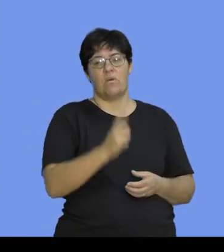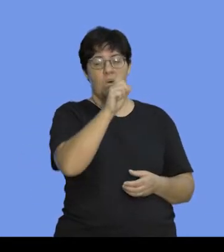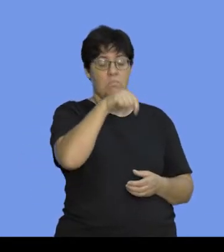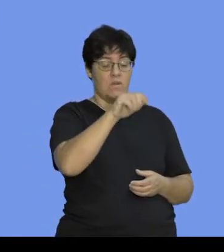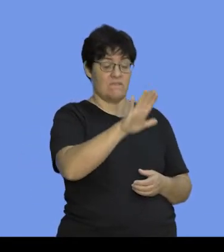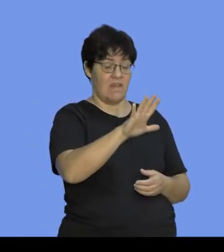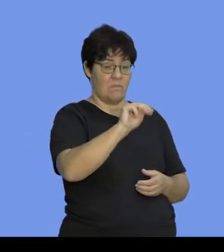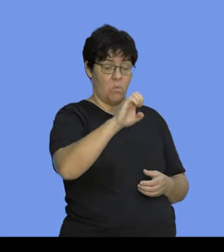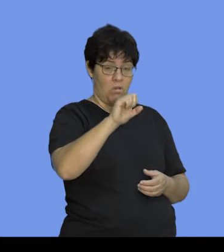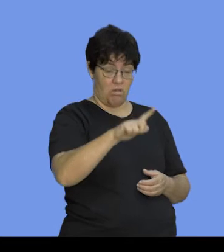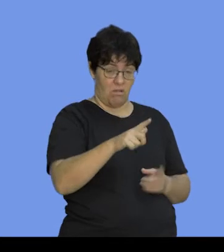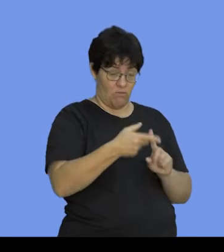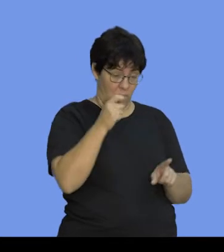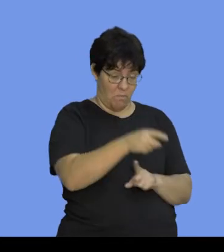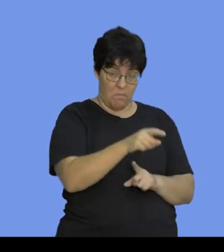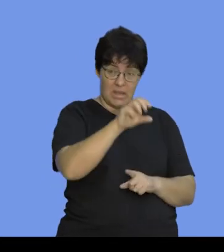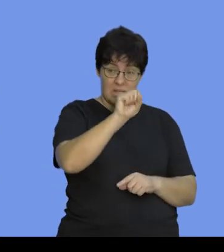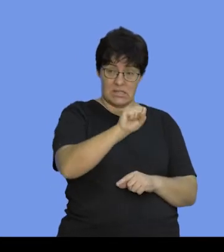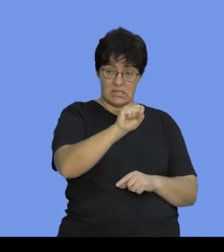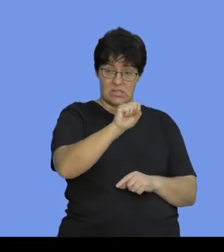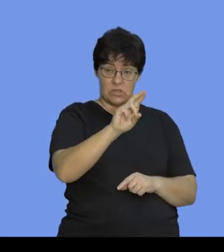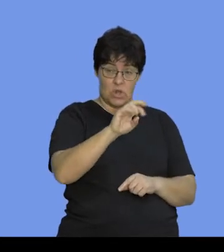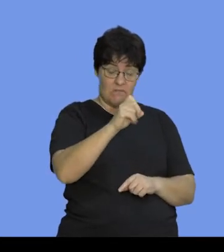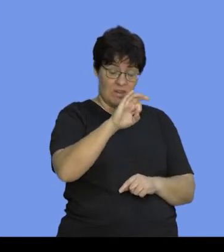1.5 moles of sulfuric acid per,